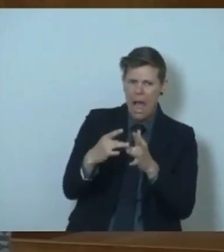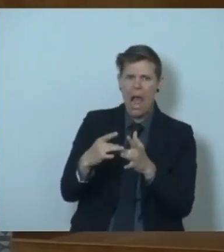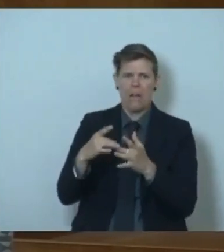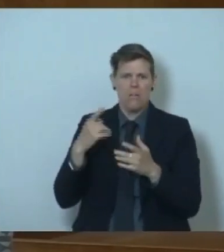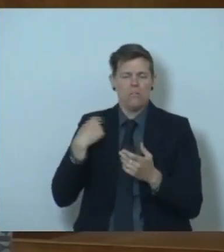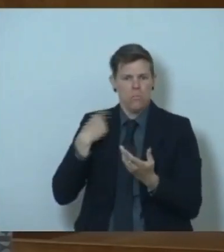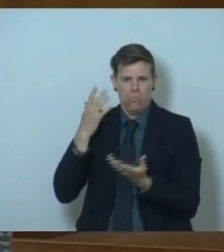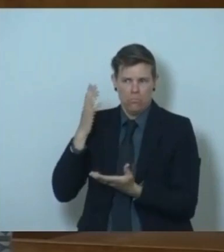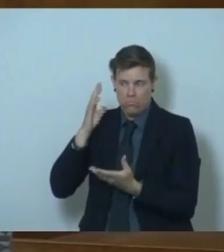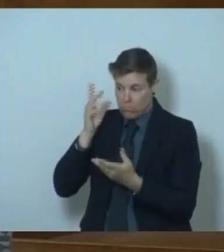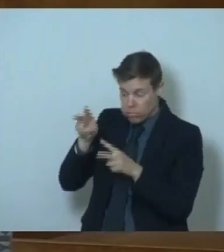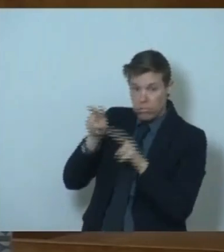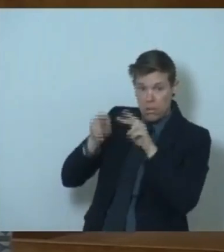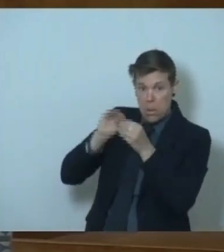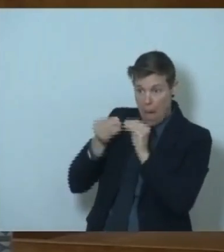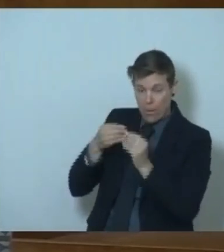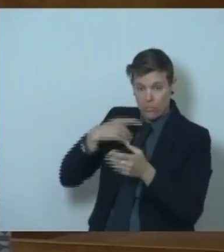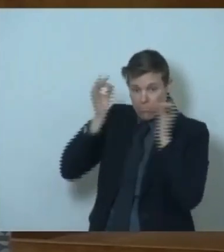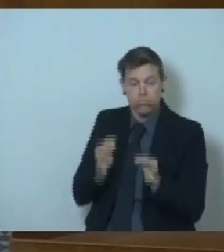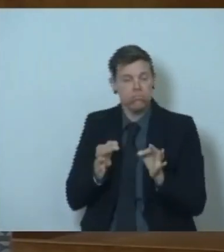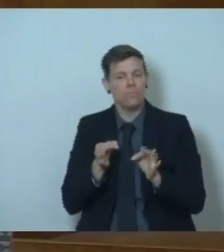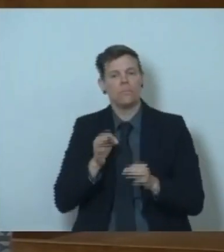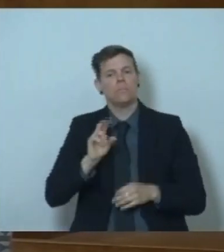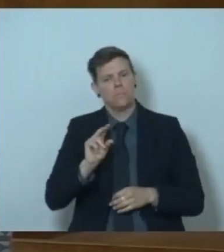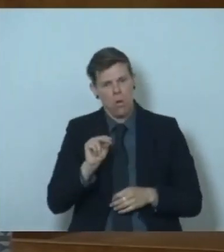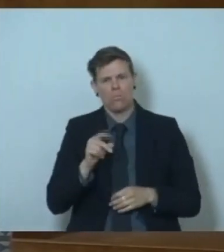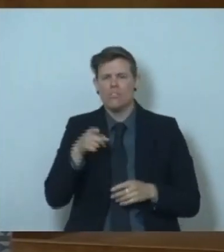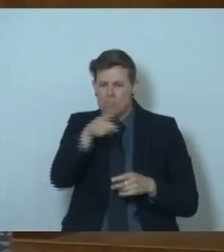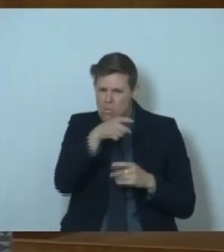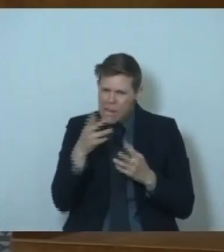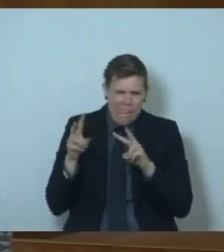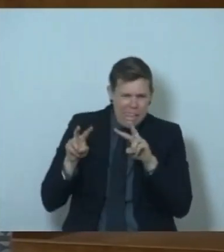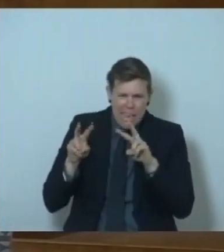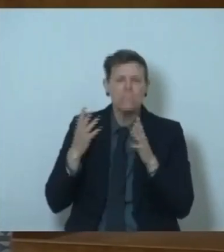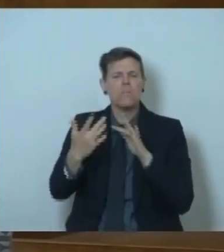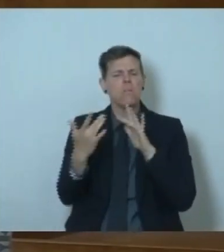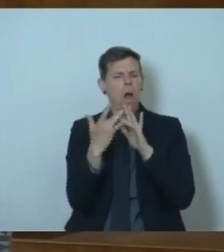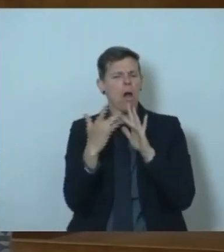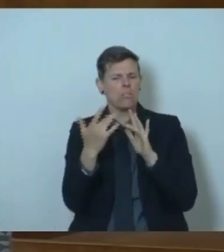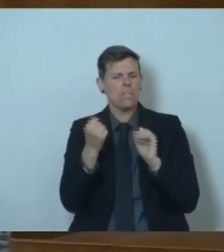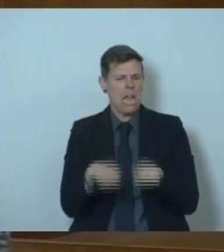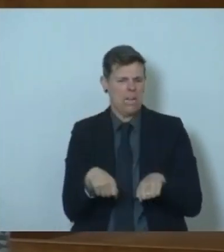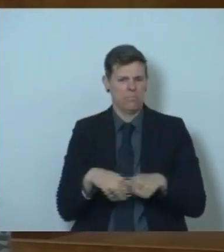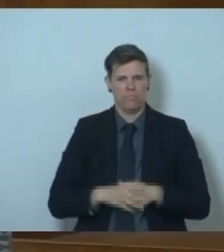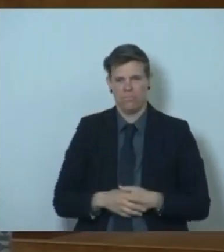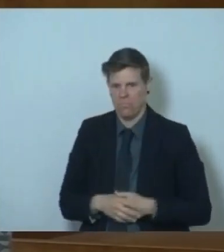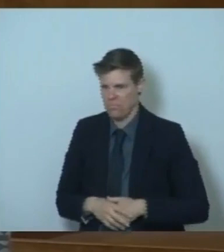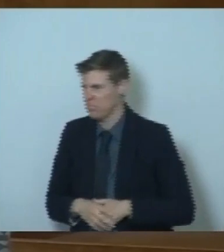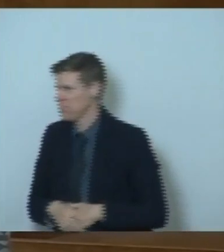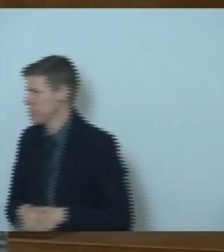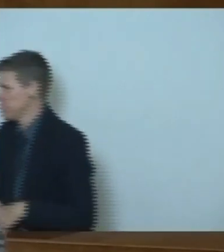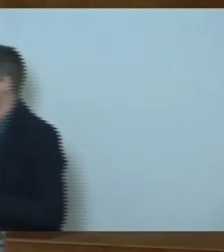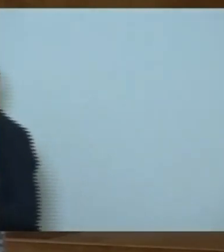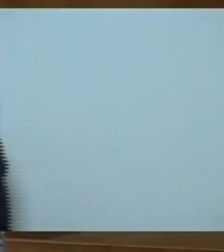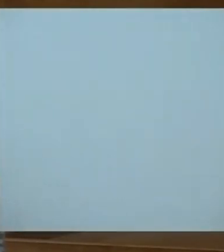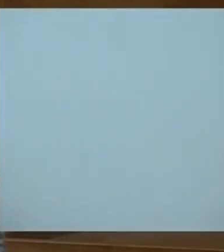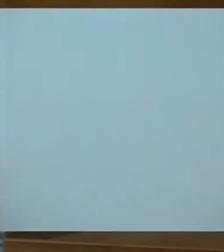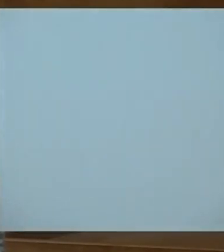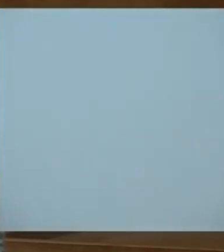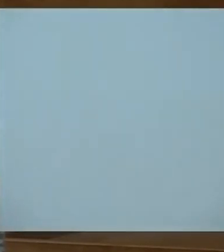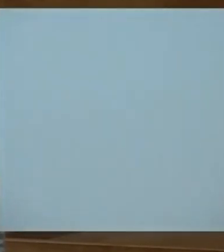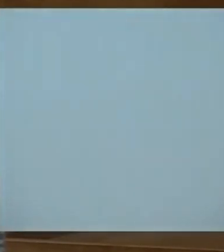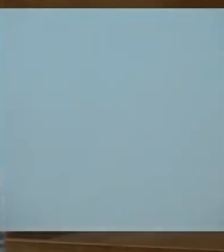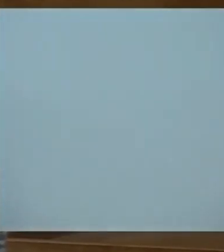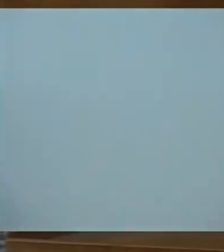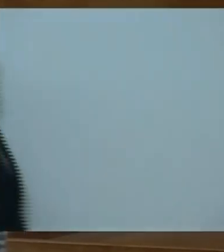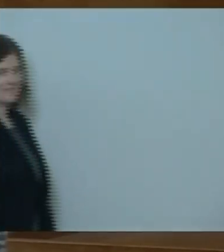to reach out to me for comment or with specific questions. There aren't really any absolutes in science, and